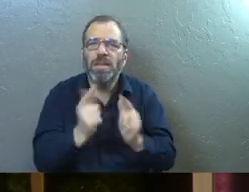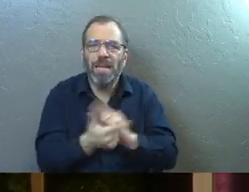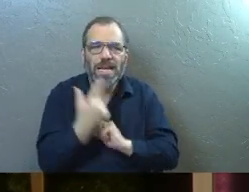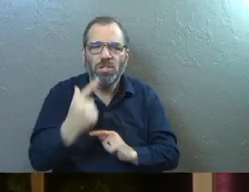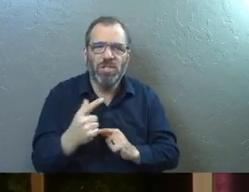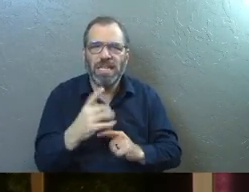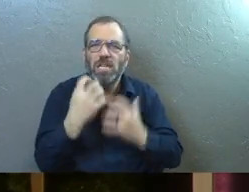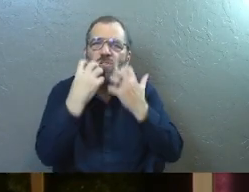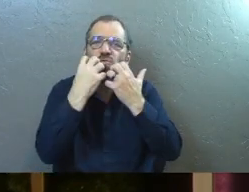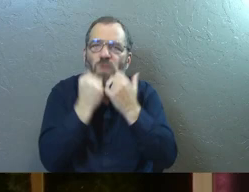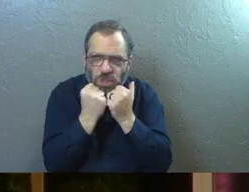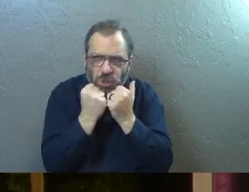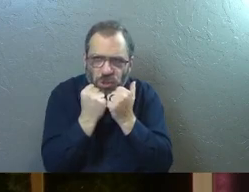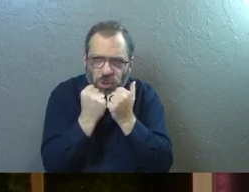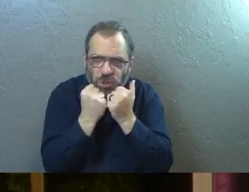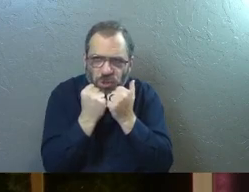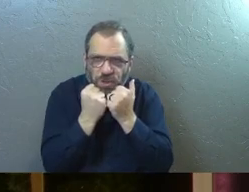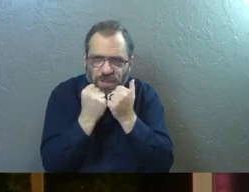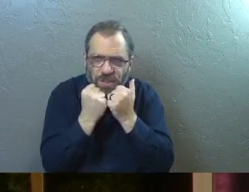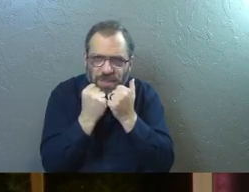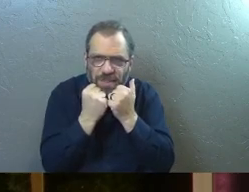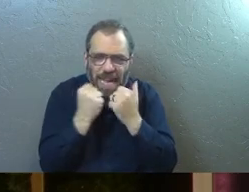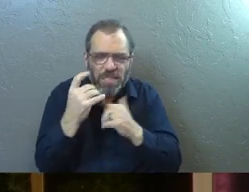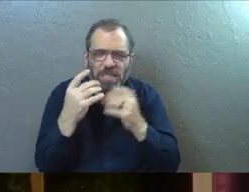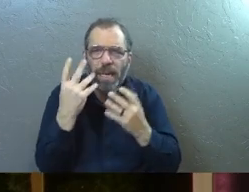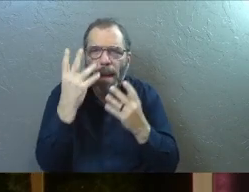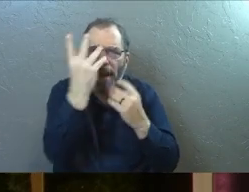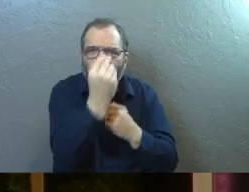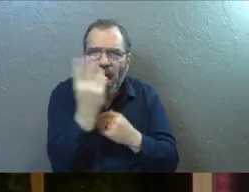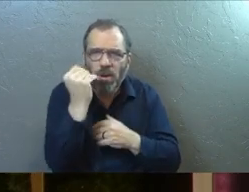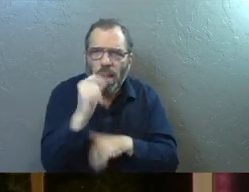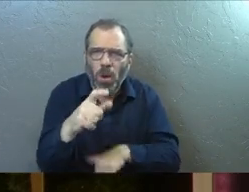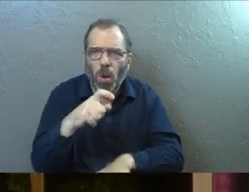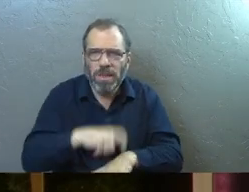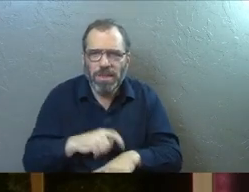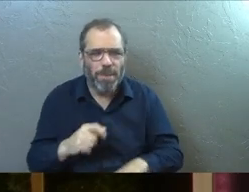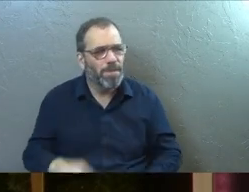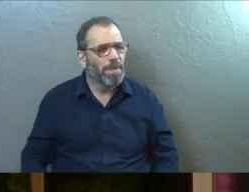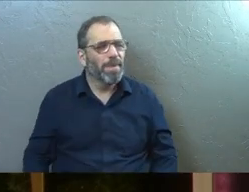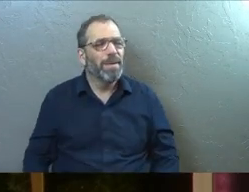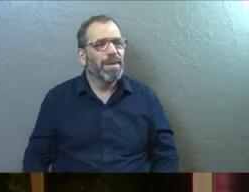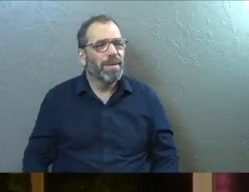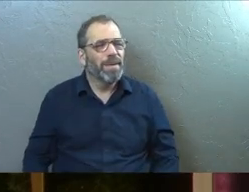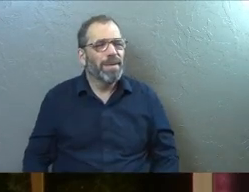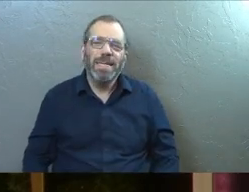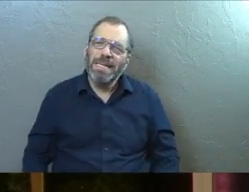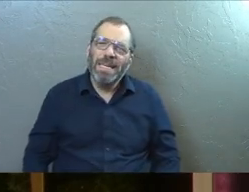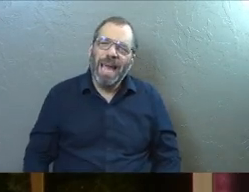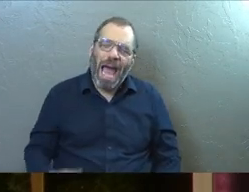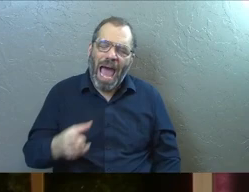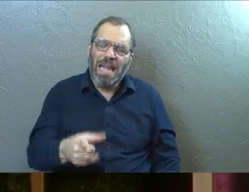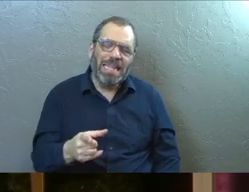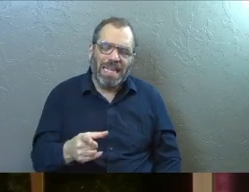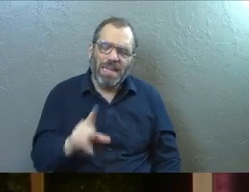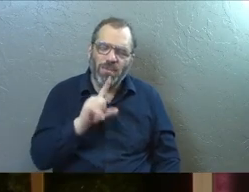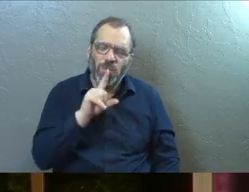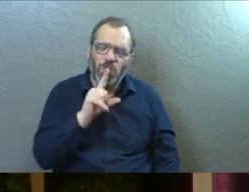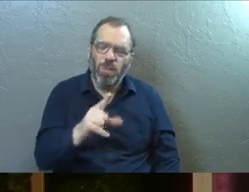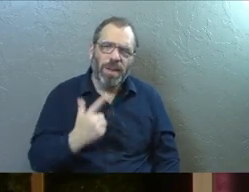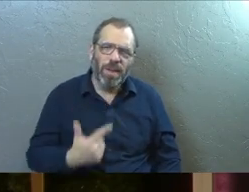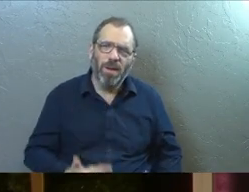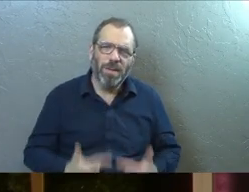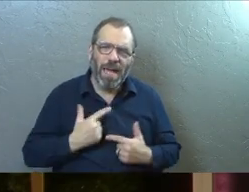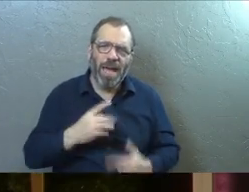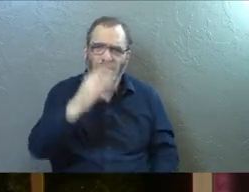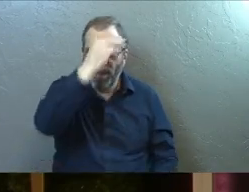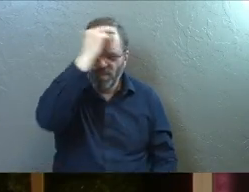other translations will say that she treasured these things and she pondered and she thought about them all the time. And I think this is just a little window into this reality for Mary, that she's